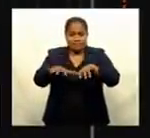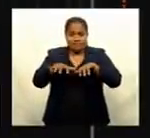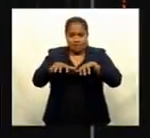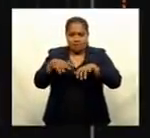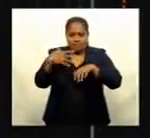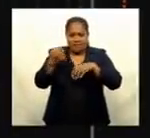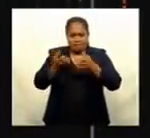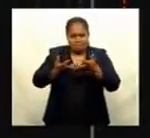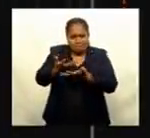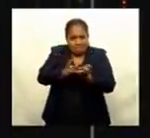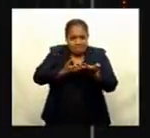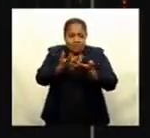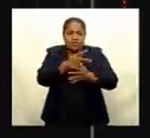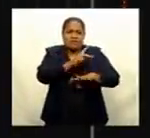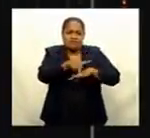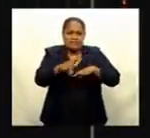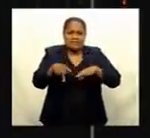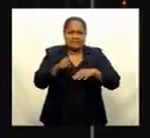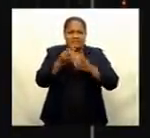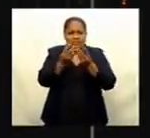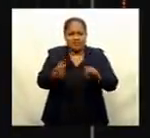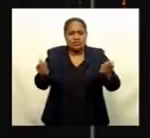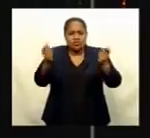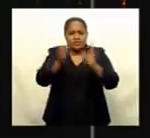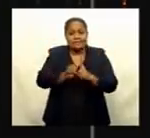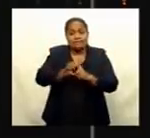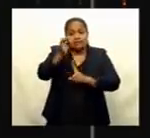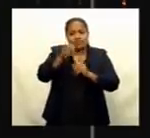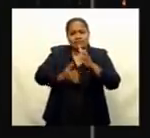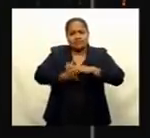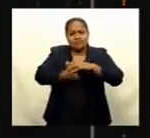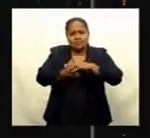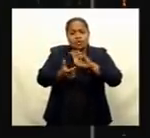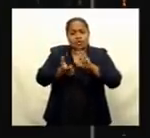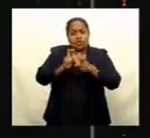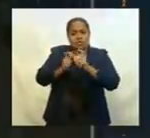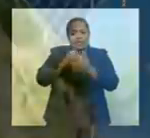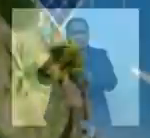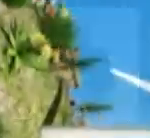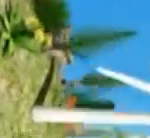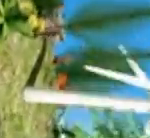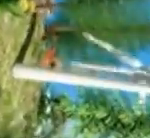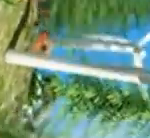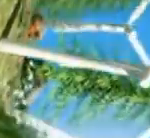on Pacific-centric solutions to improving access to climate finance.